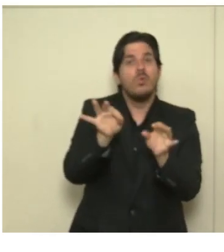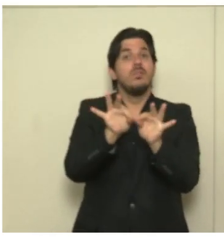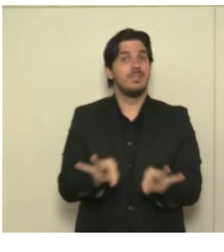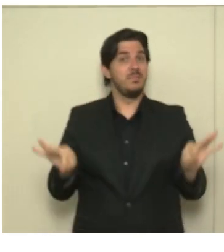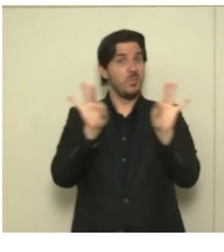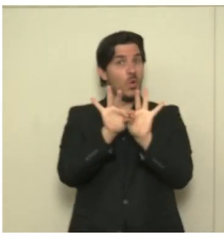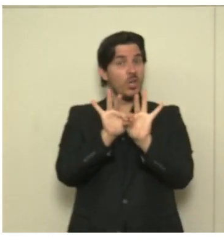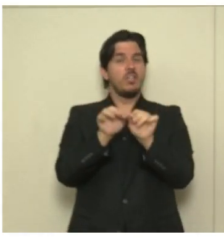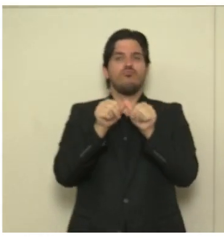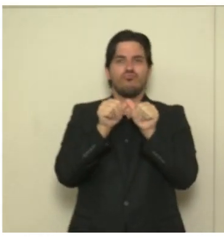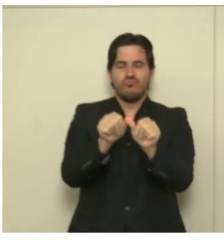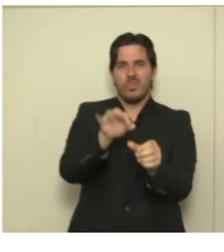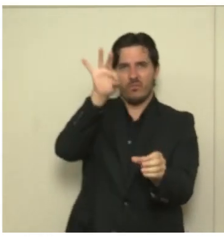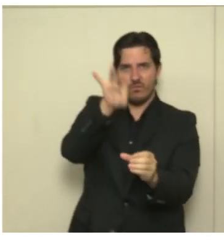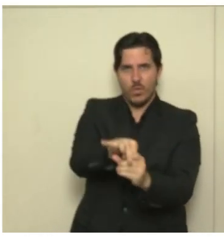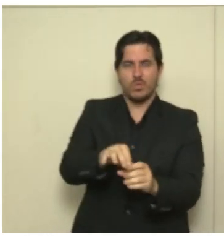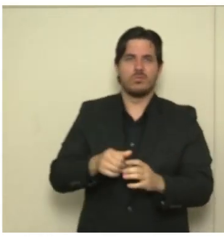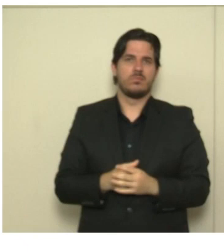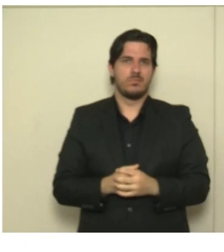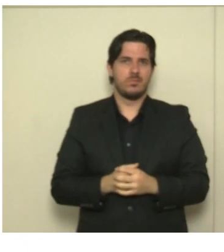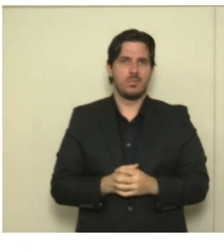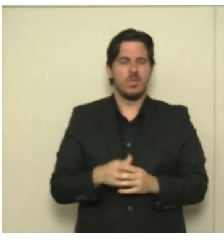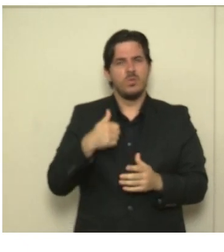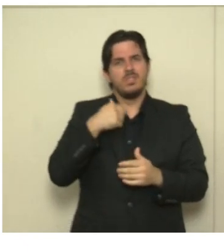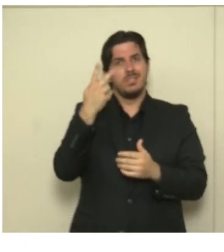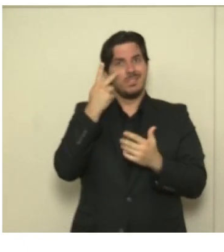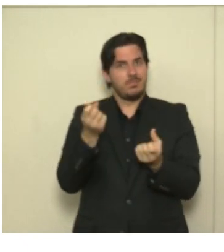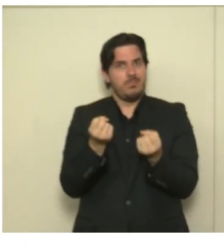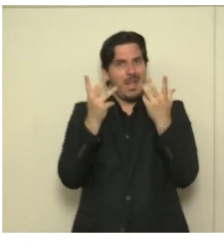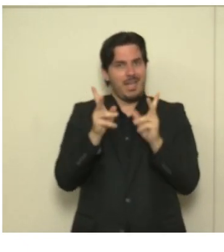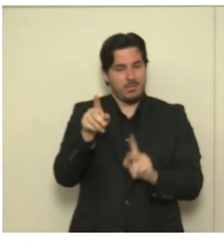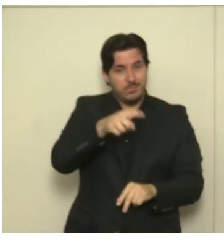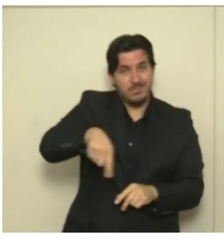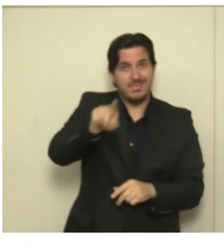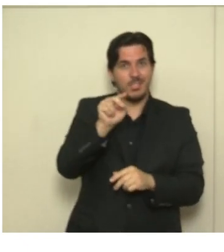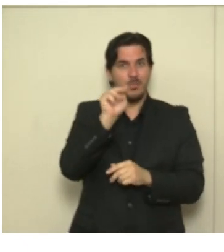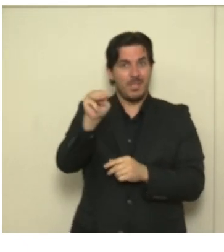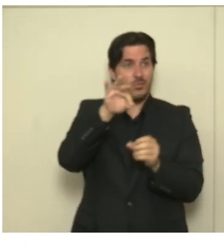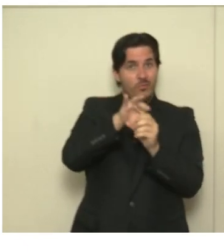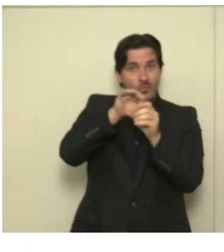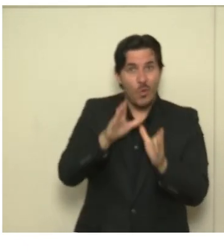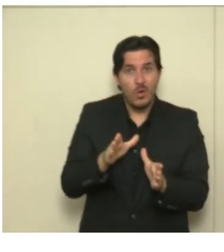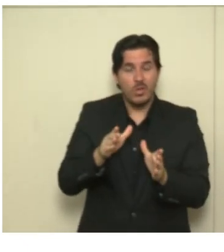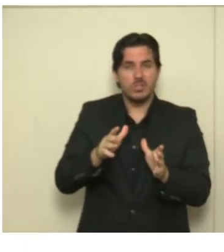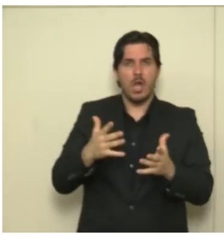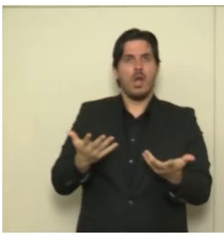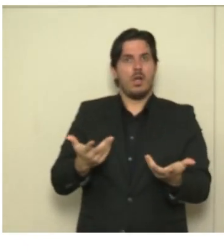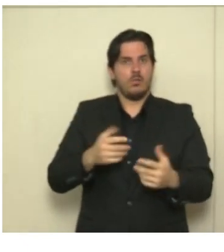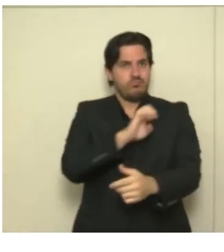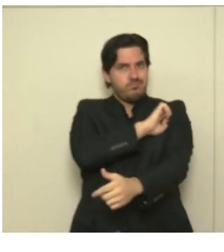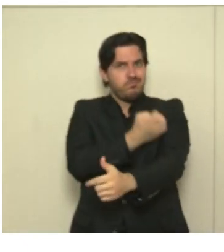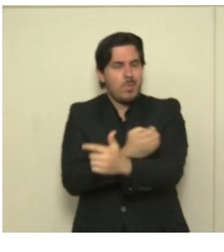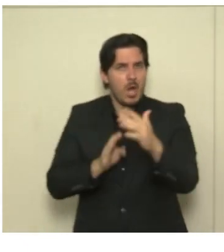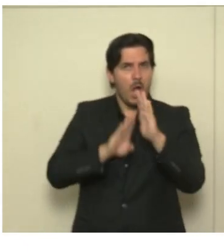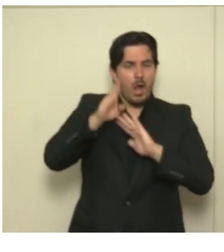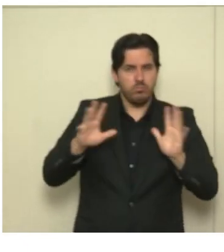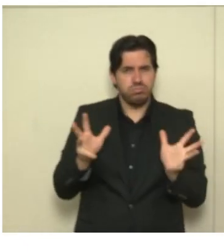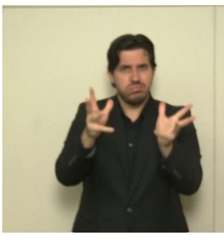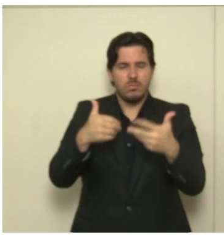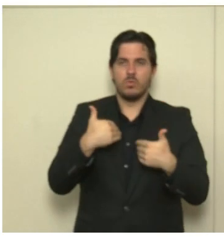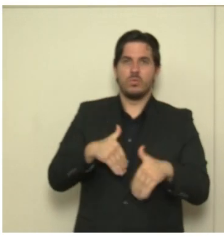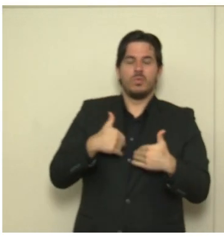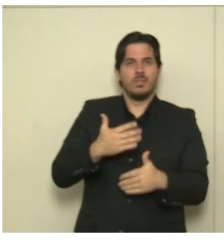great enthusiasm among New Mexico voters, and for me, that makes me extremely happy and gratified. Statewide